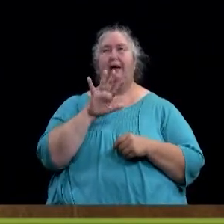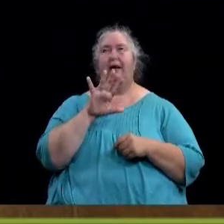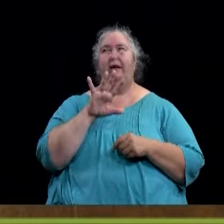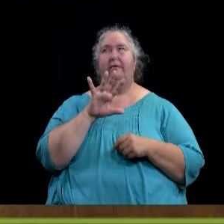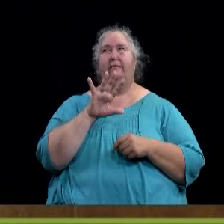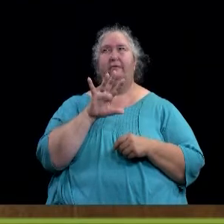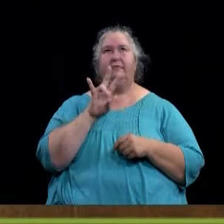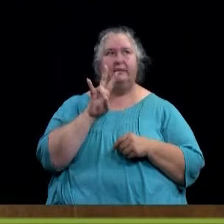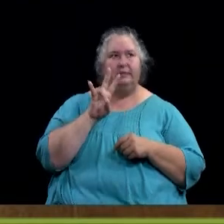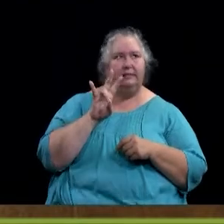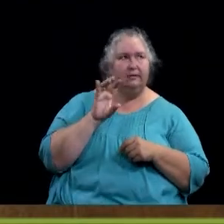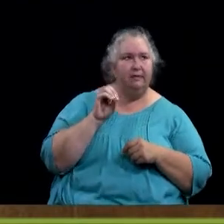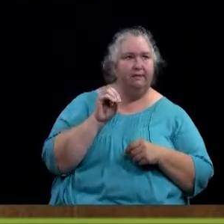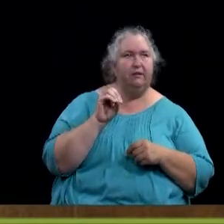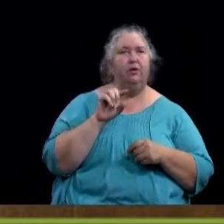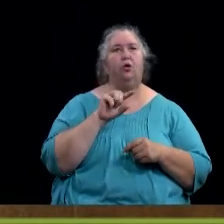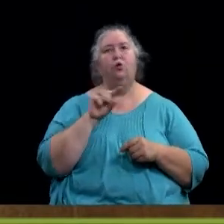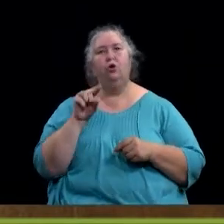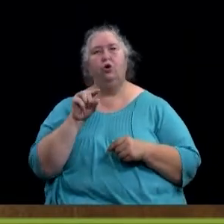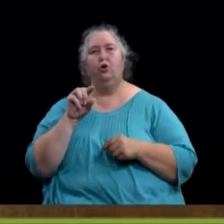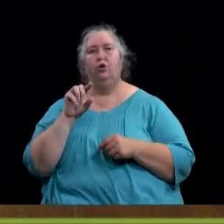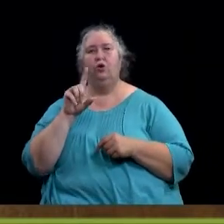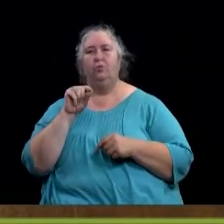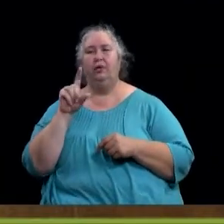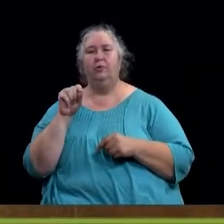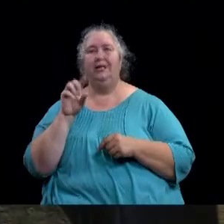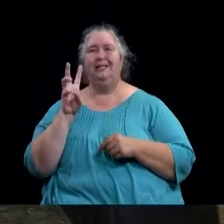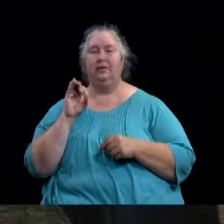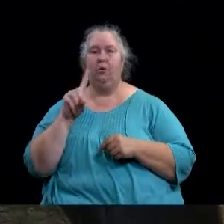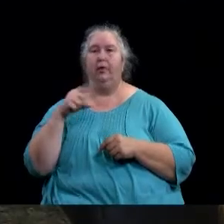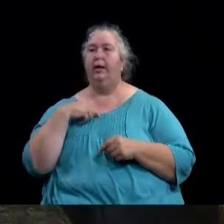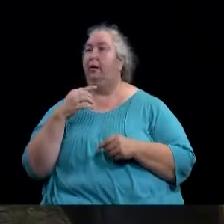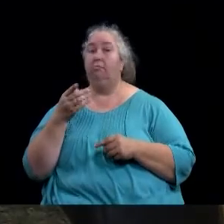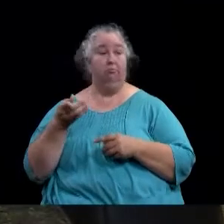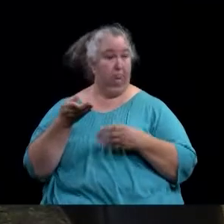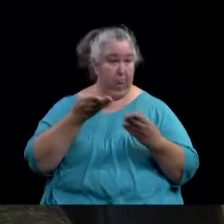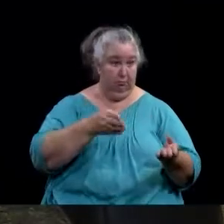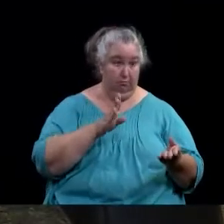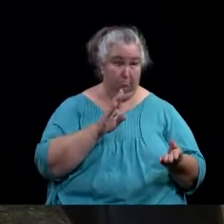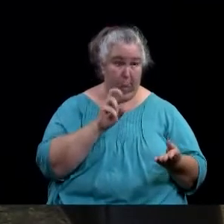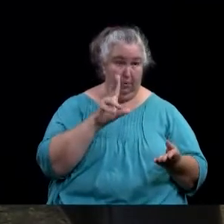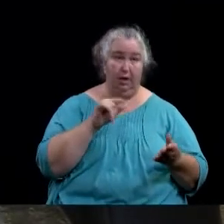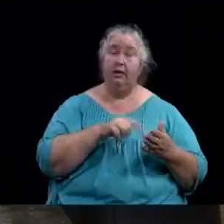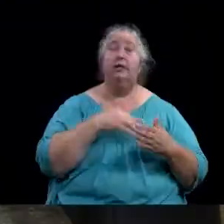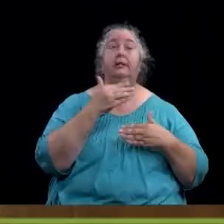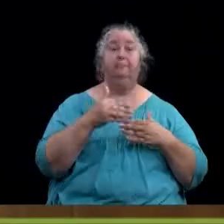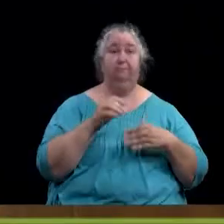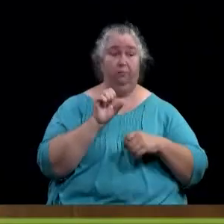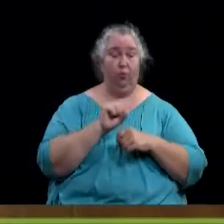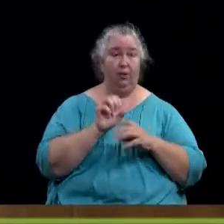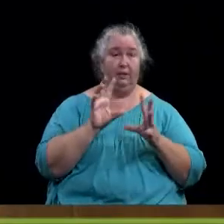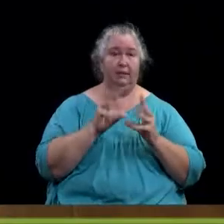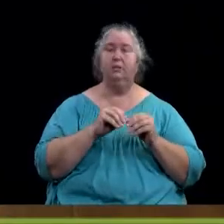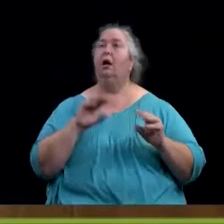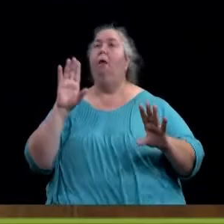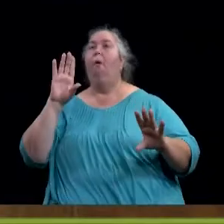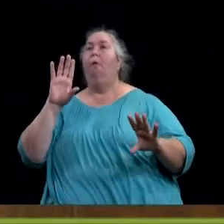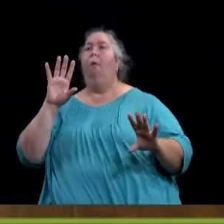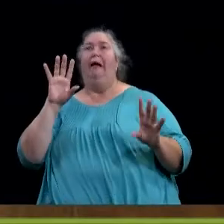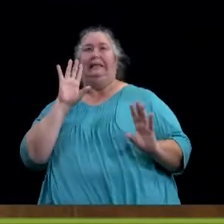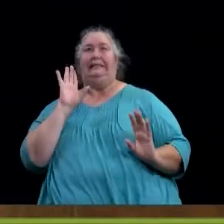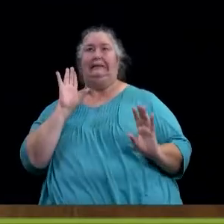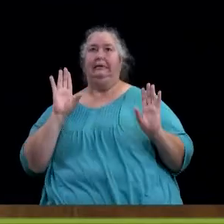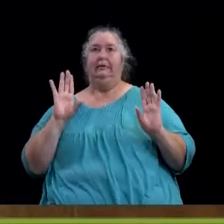I will turn it back over to Bradley to introduce the next work session presentation. I had two, and I didn't know how we were moving through these, Mayor, I'm